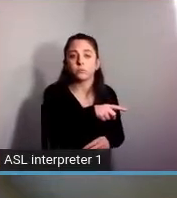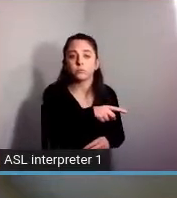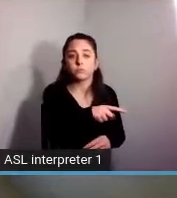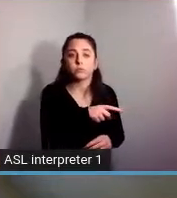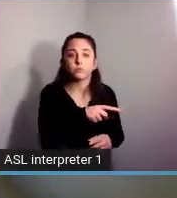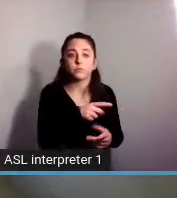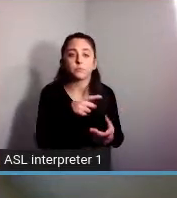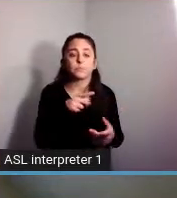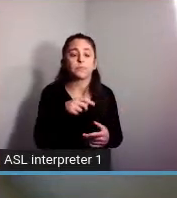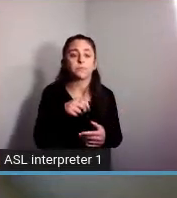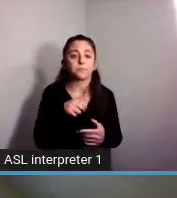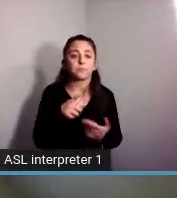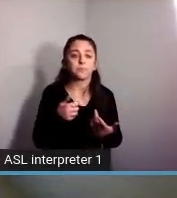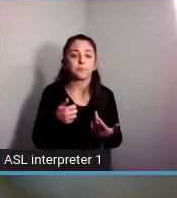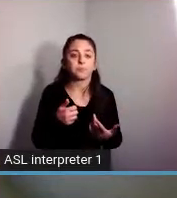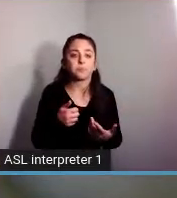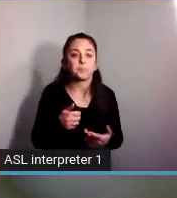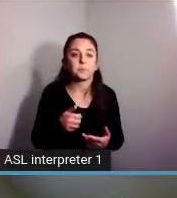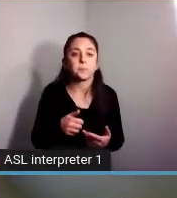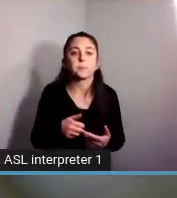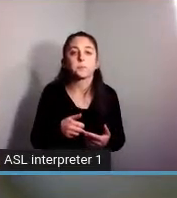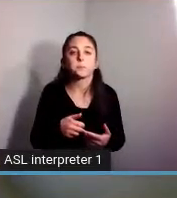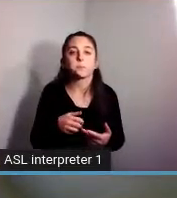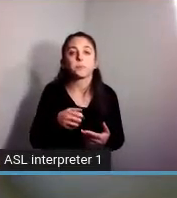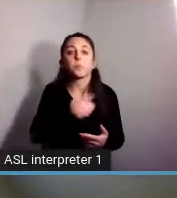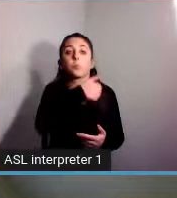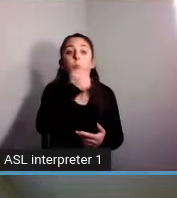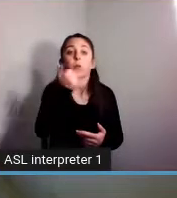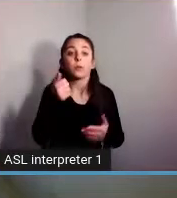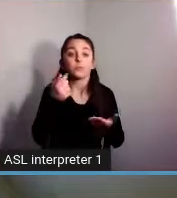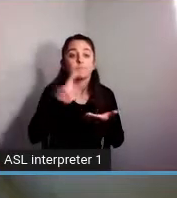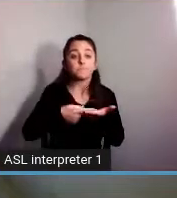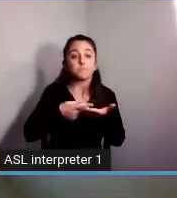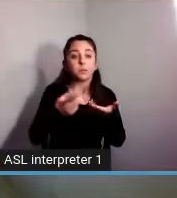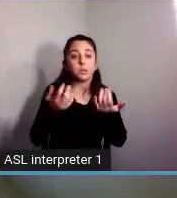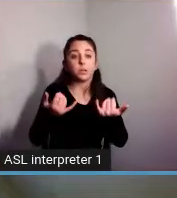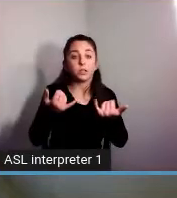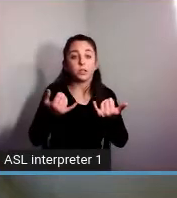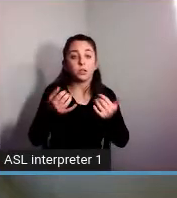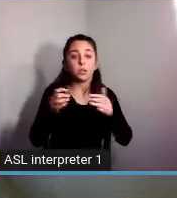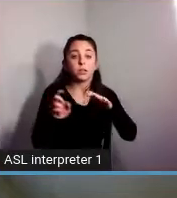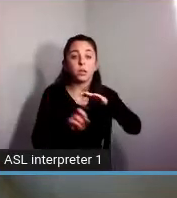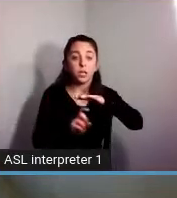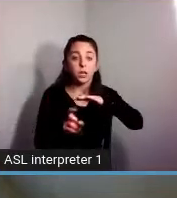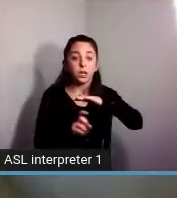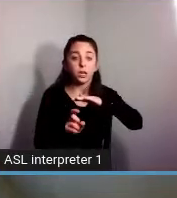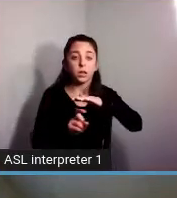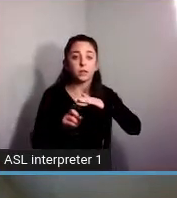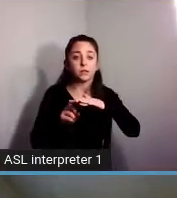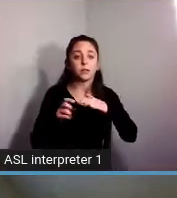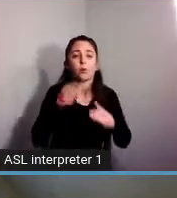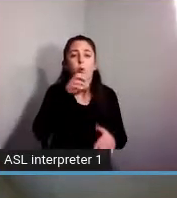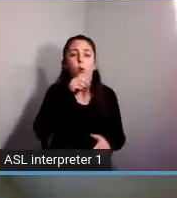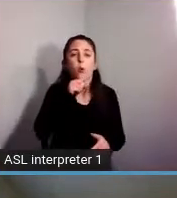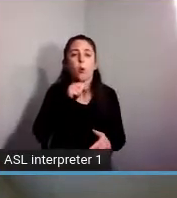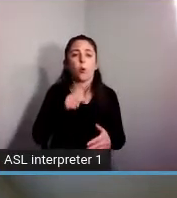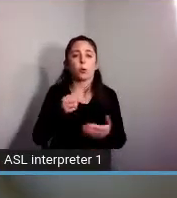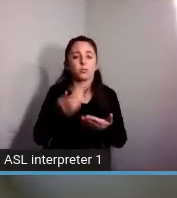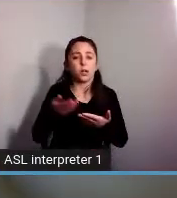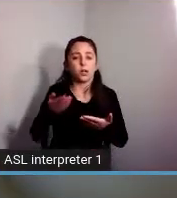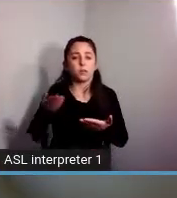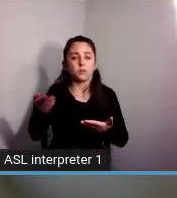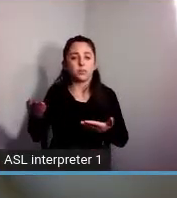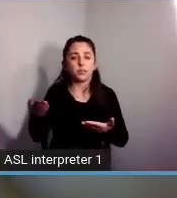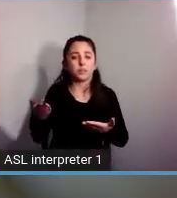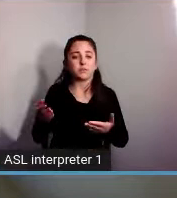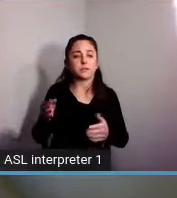we're talking about, I have a call actually later today, is to scan let's just say a historic object, I can't say anymore, and create an